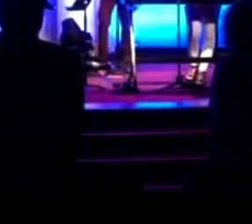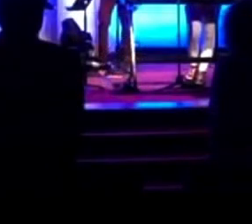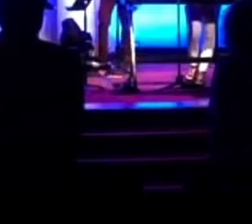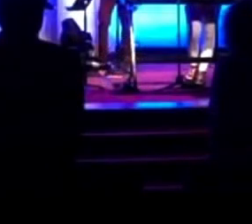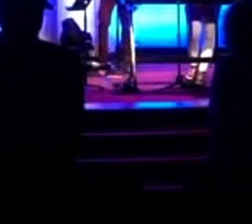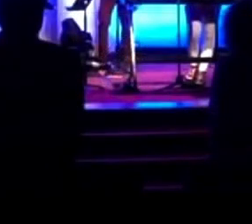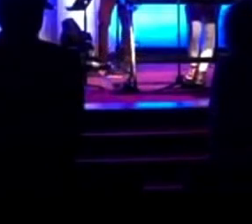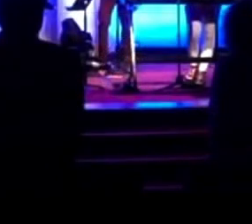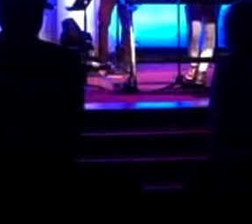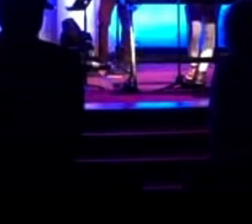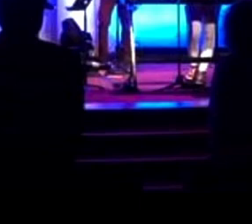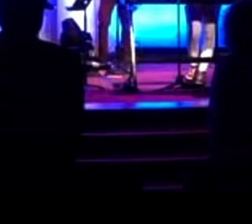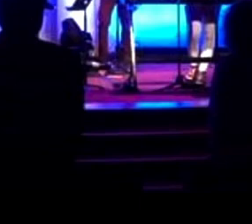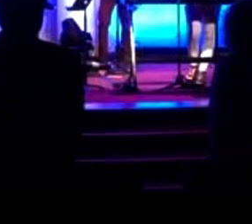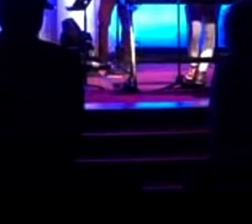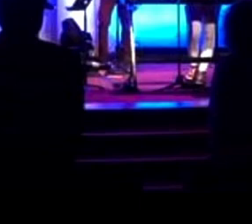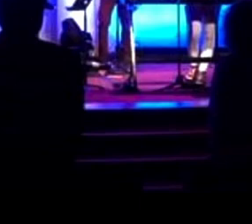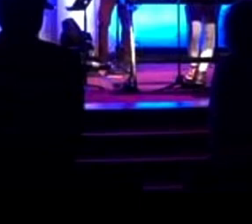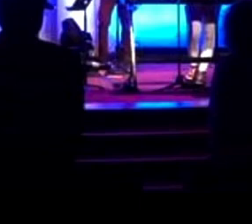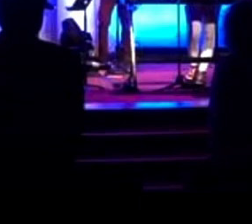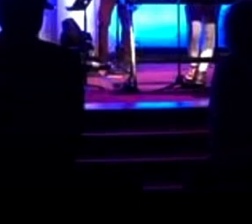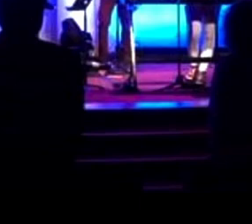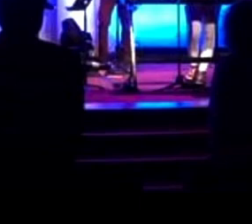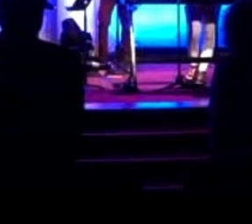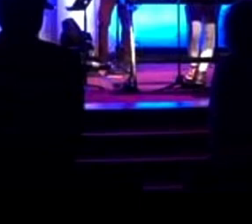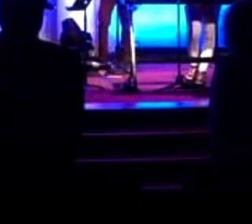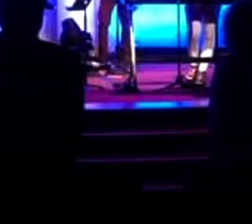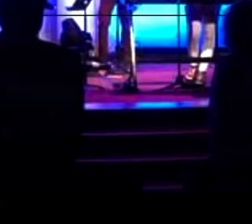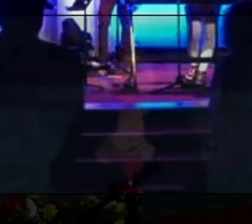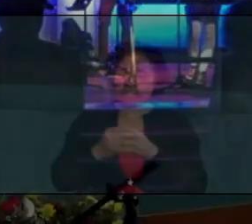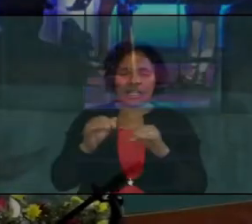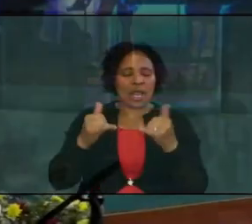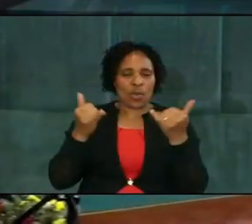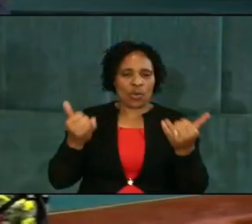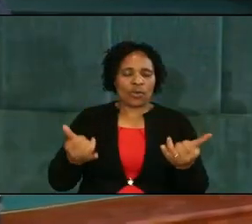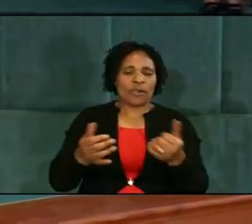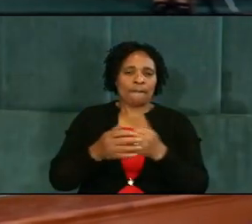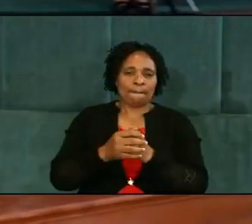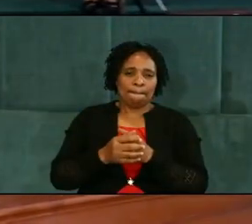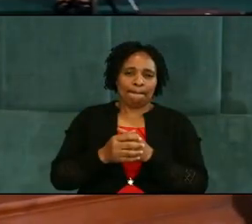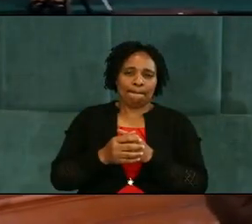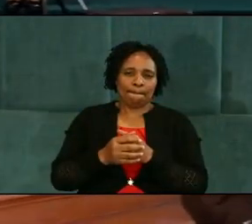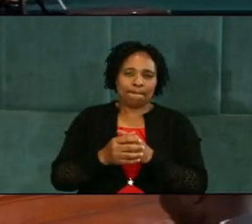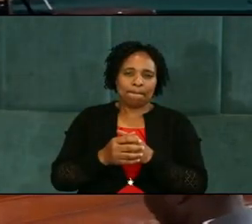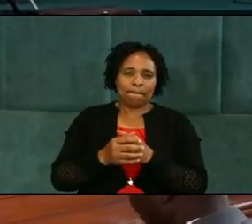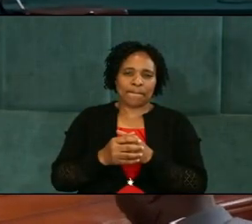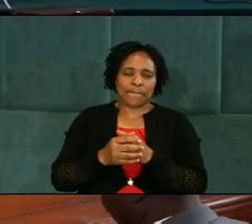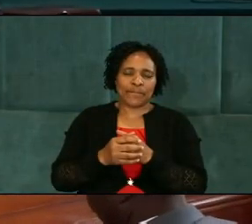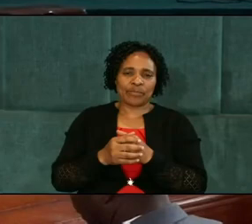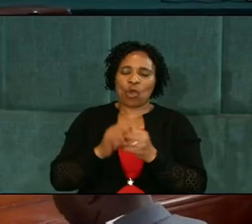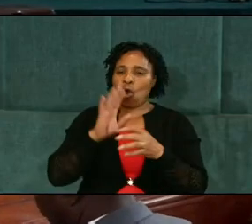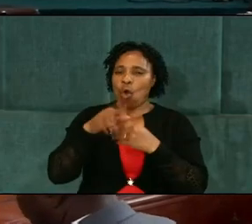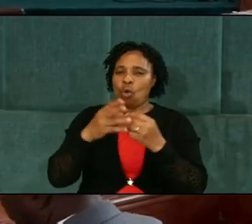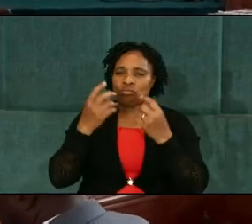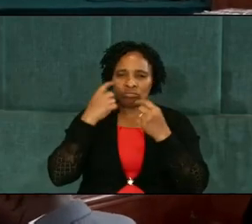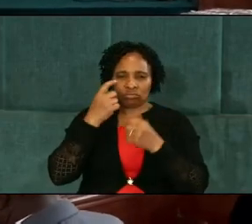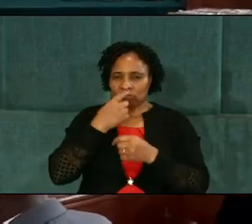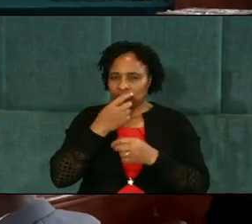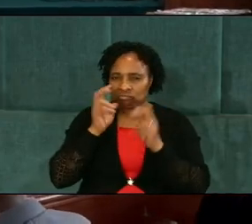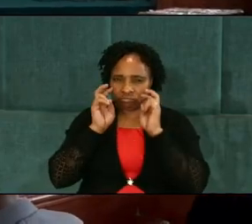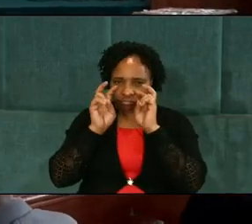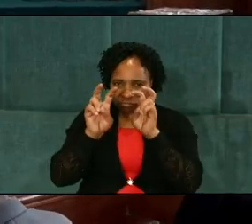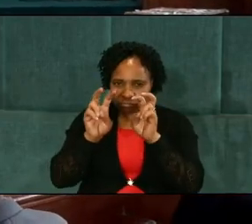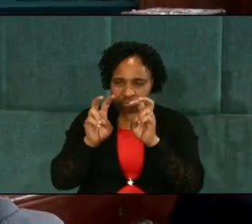Yes, there is no eighth. Now, all eyes on me.